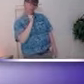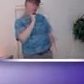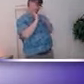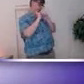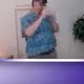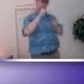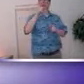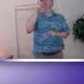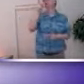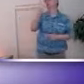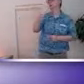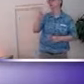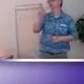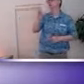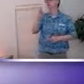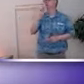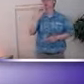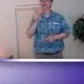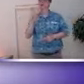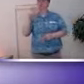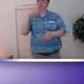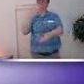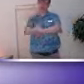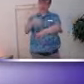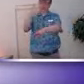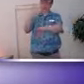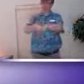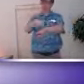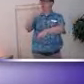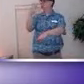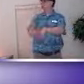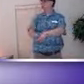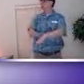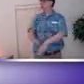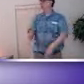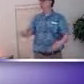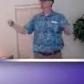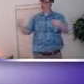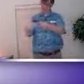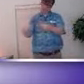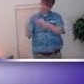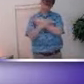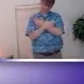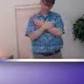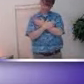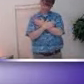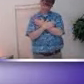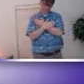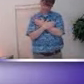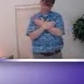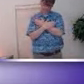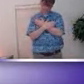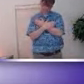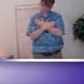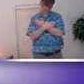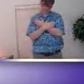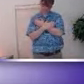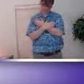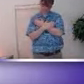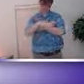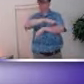can really actually be consistent with love. So peace